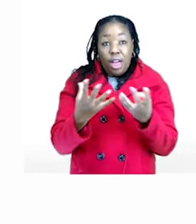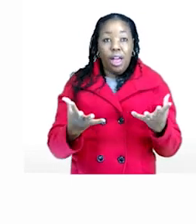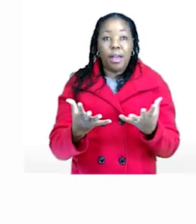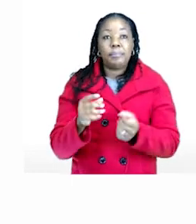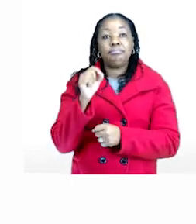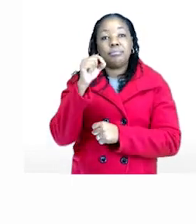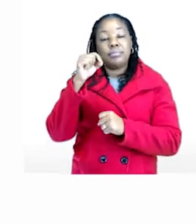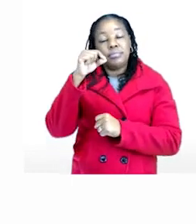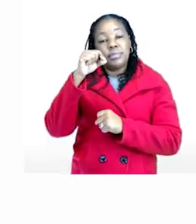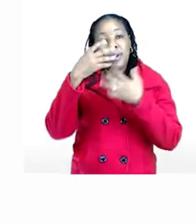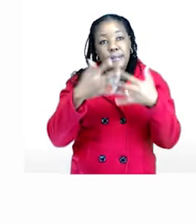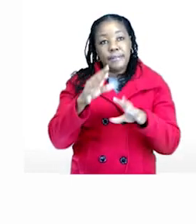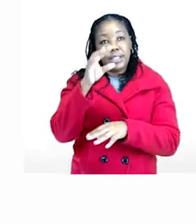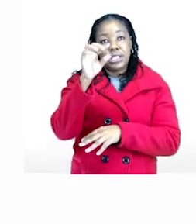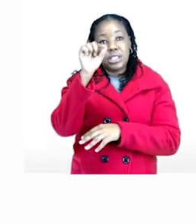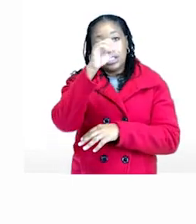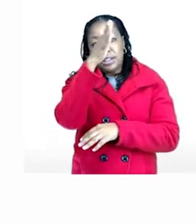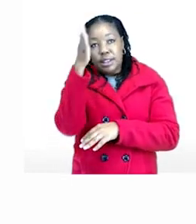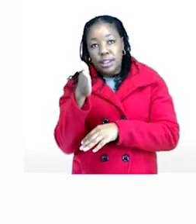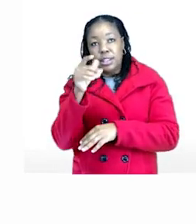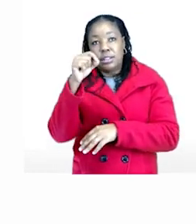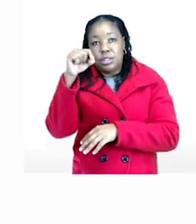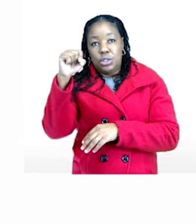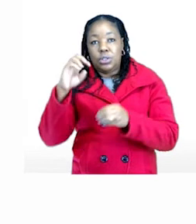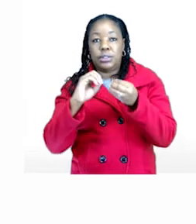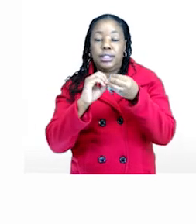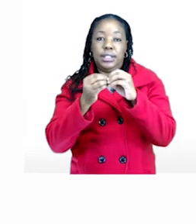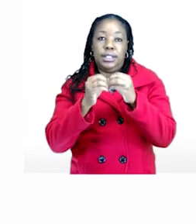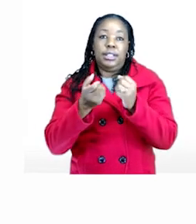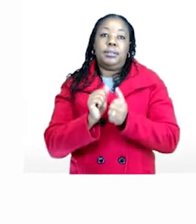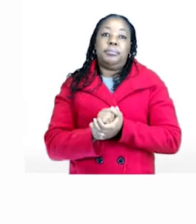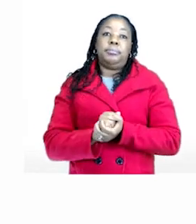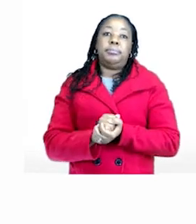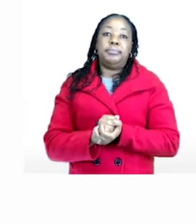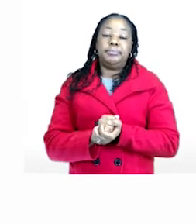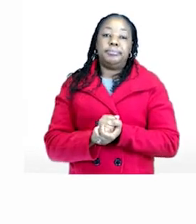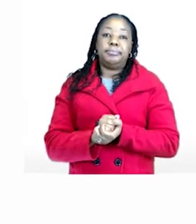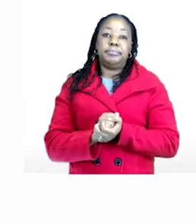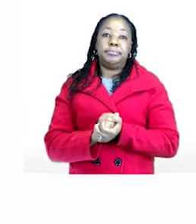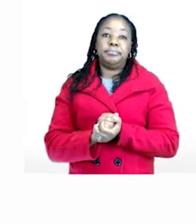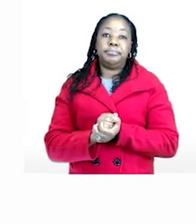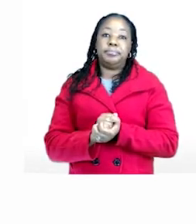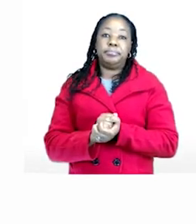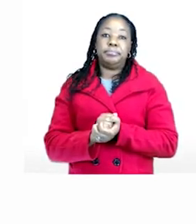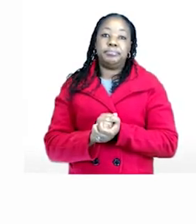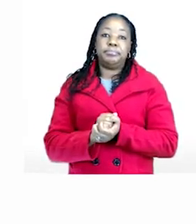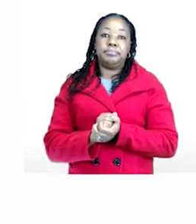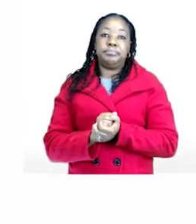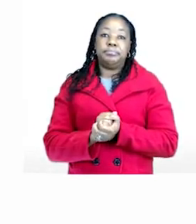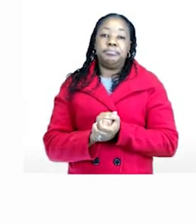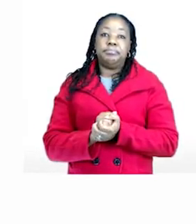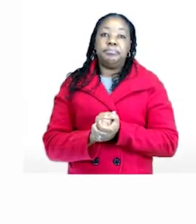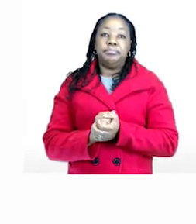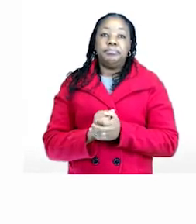5 and write the number in the lines provided. Well done.